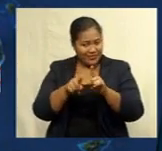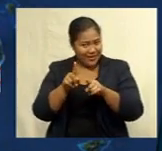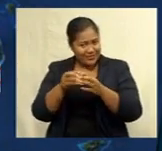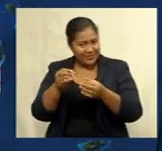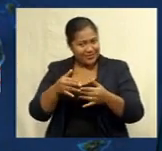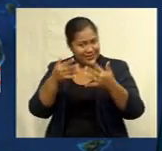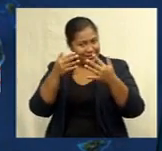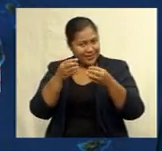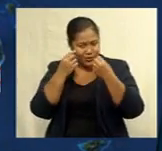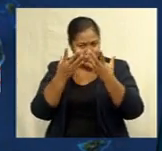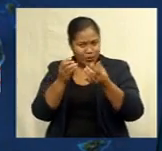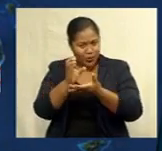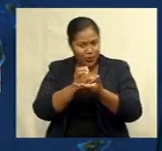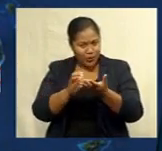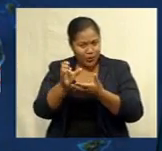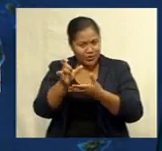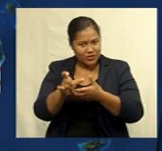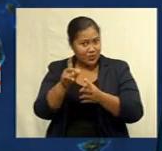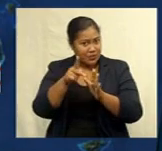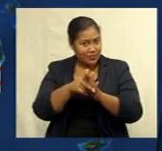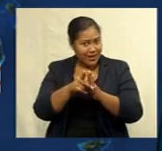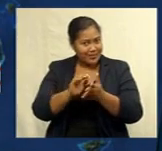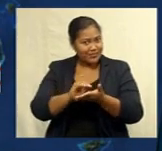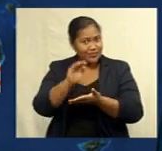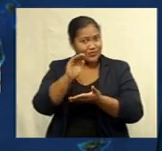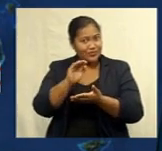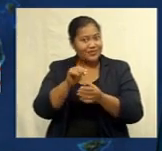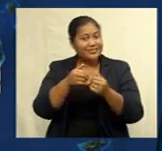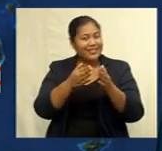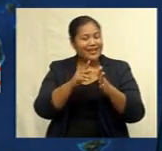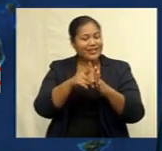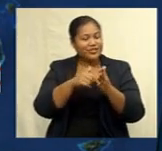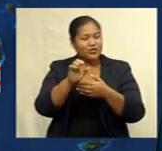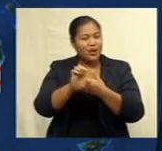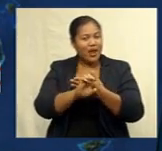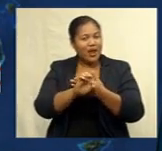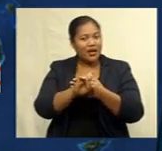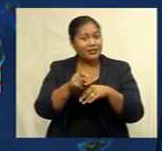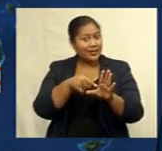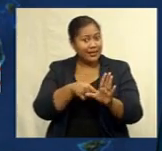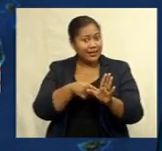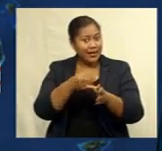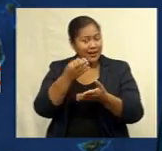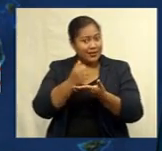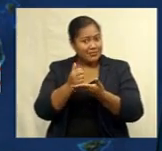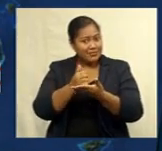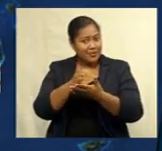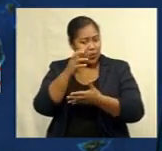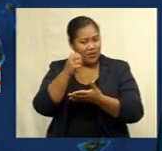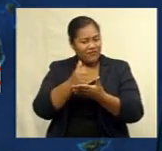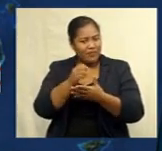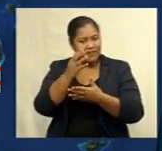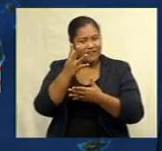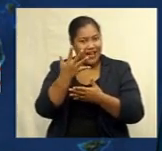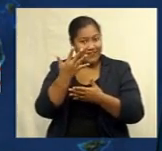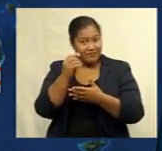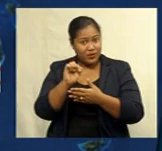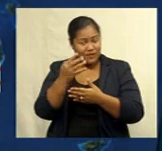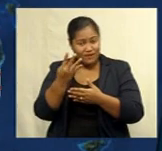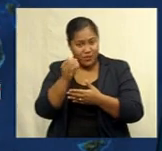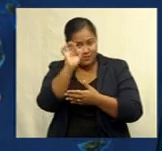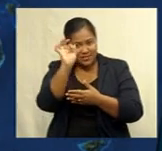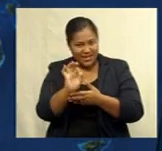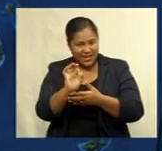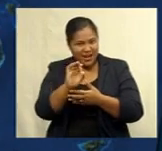showed consumer price increases eased in July. The annual figure was confirmed at 5.4%, even though the core